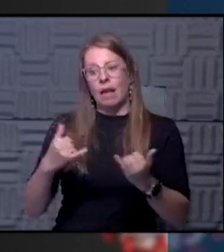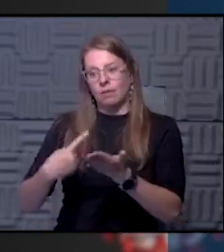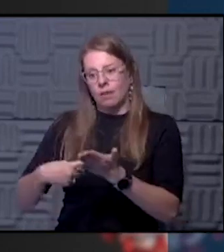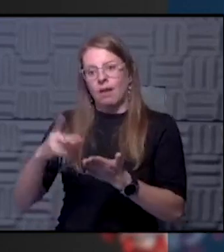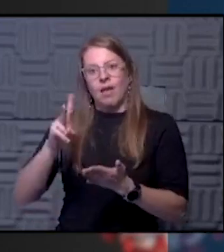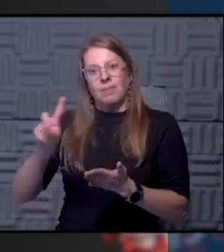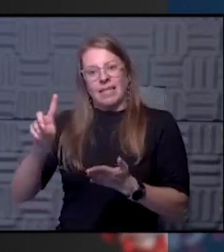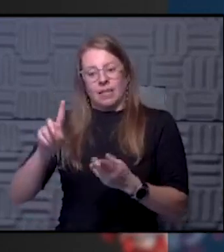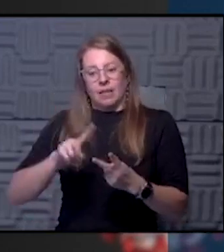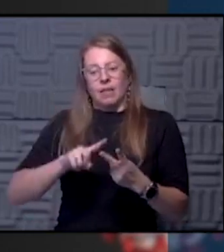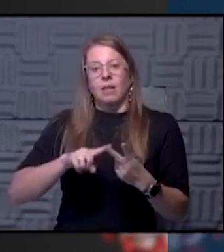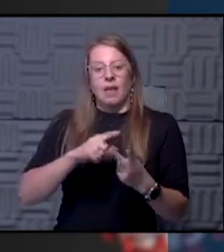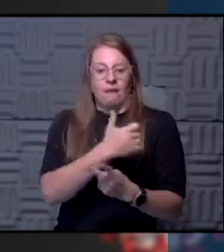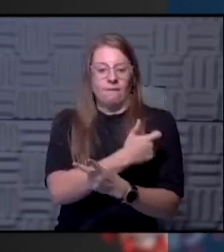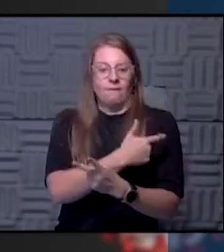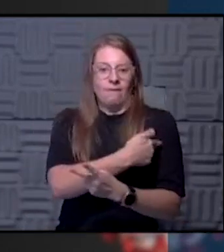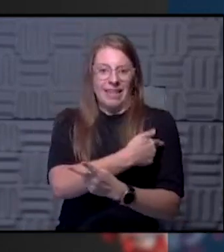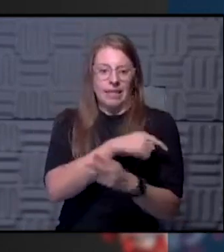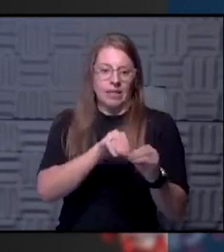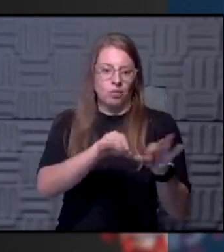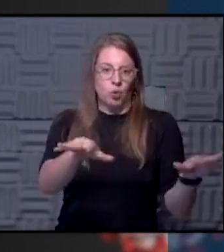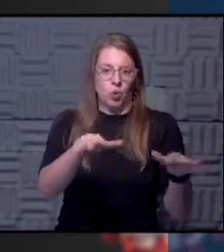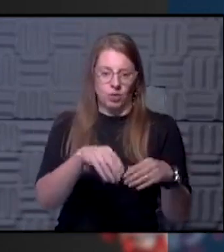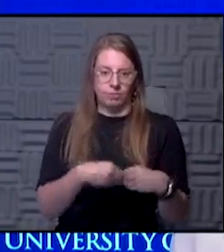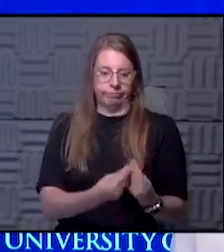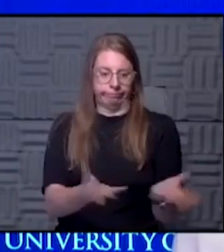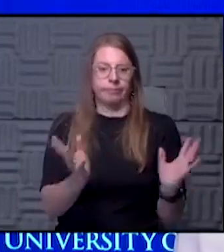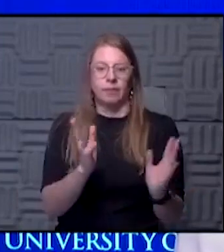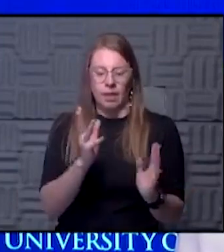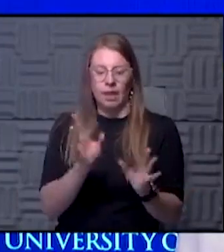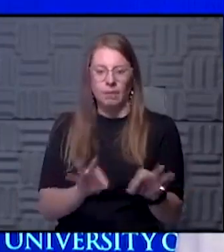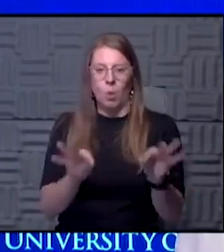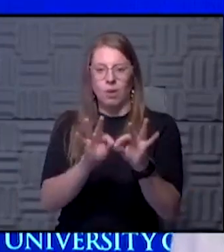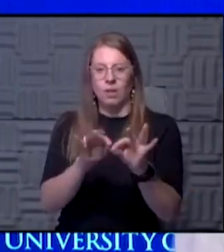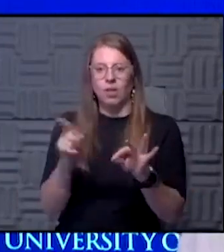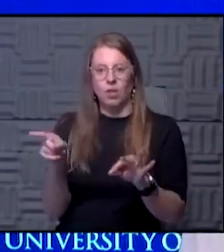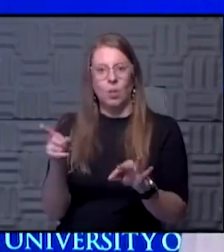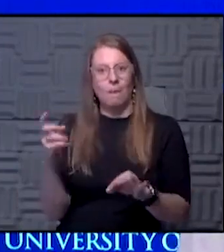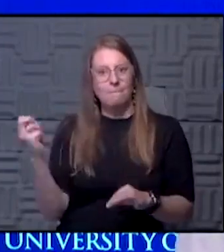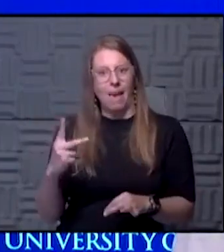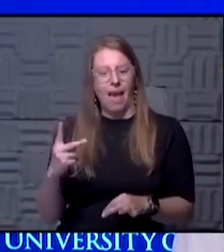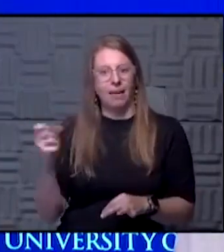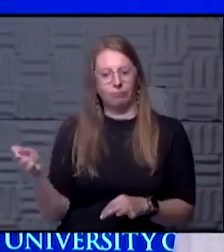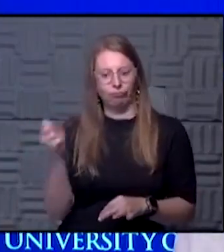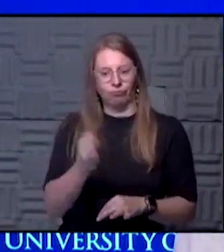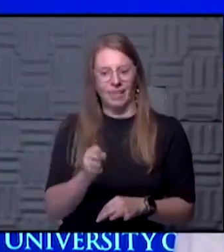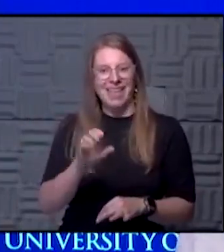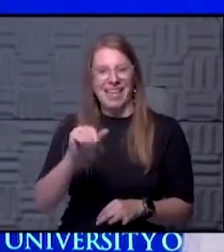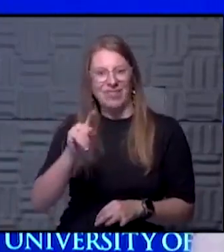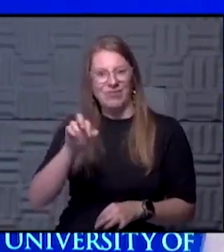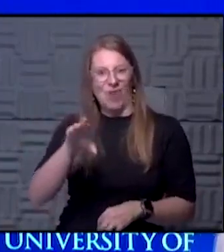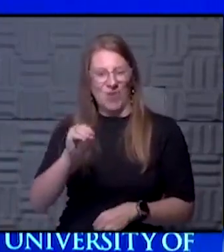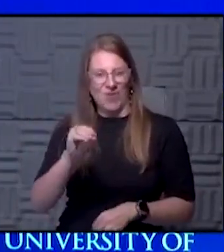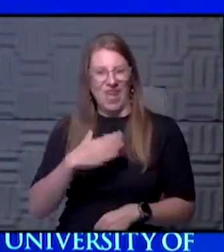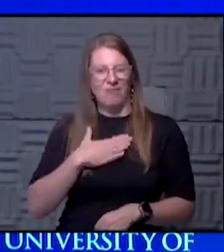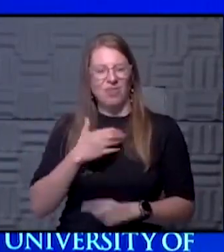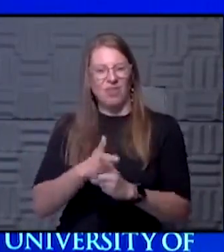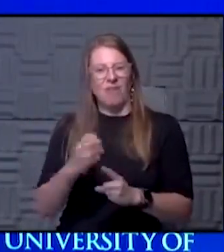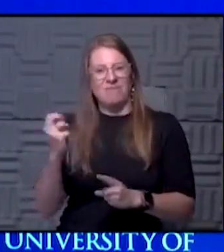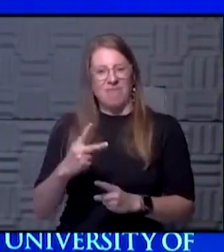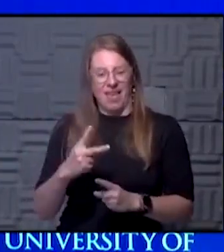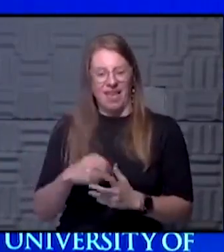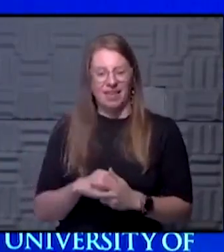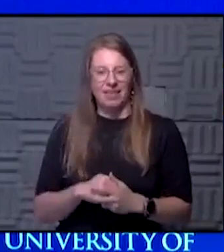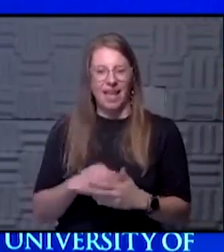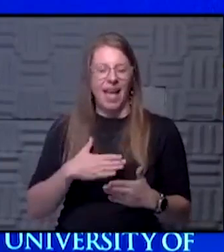and we're also going to talk about vaccine distribution, because that's going to be an important topic when we get to it. You got to come back for that one, All right, Dr. thank Castro, and always a pleasure to have you back here. It's great to have you